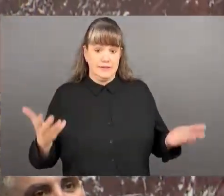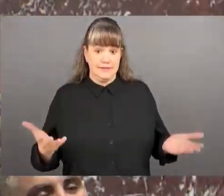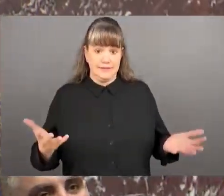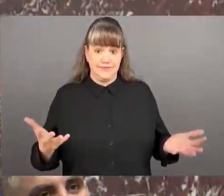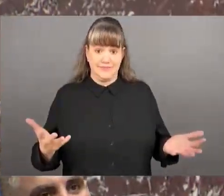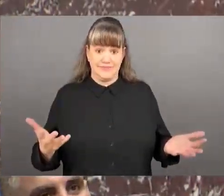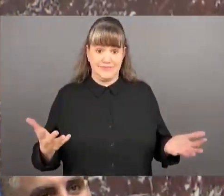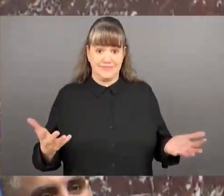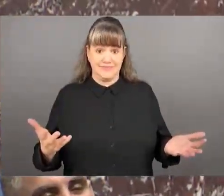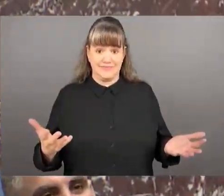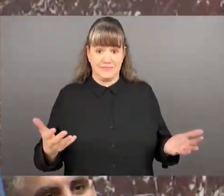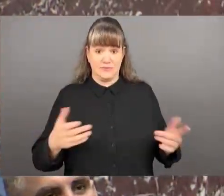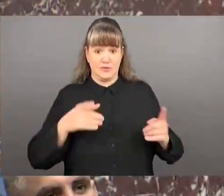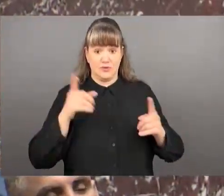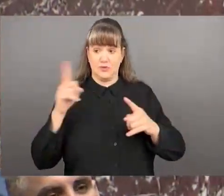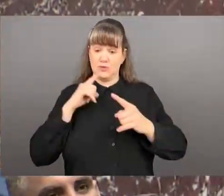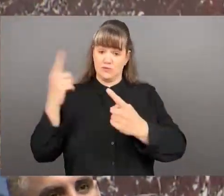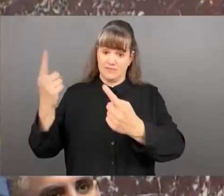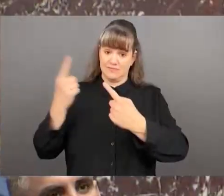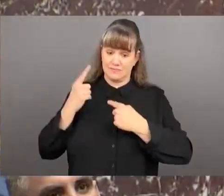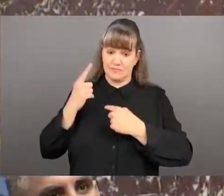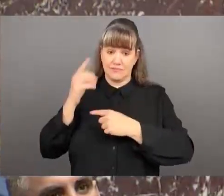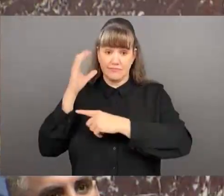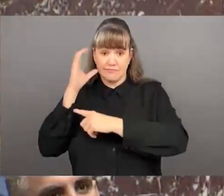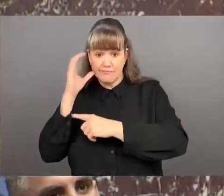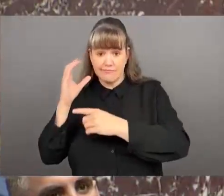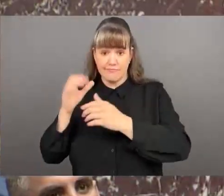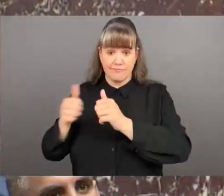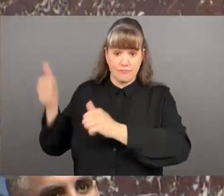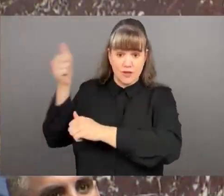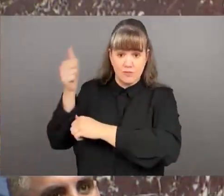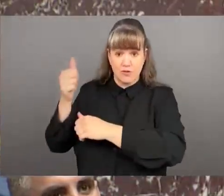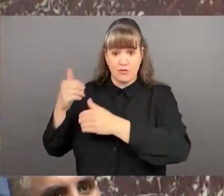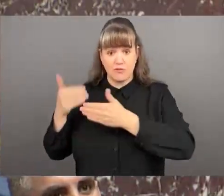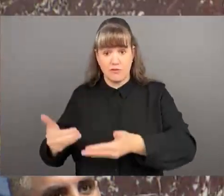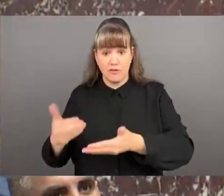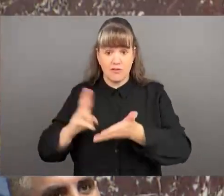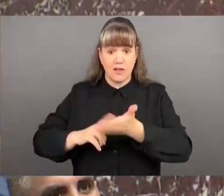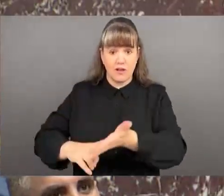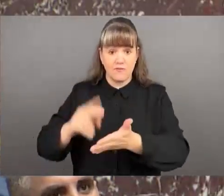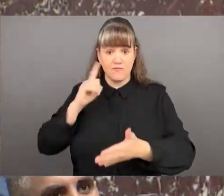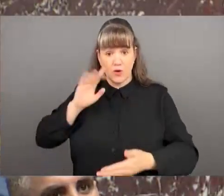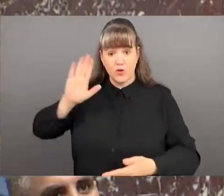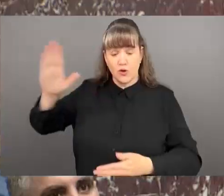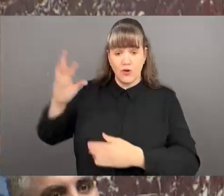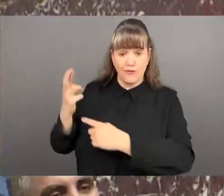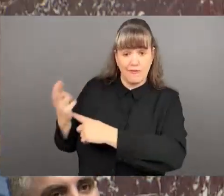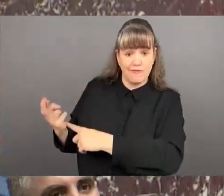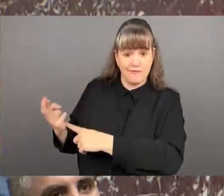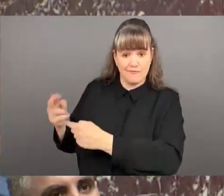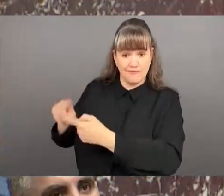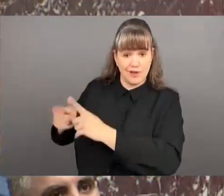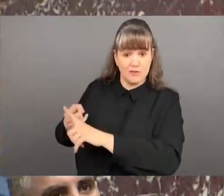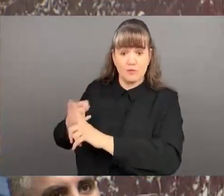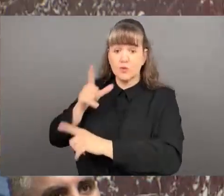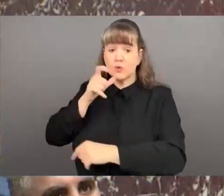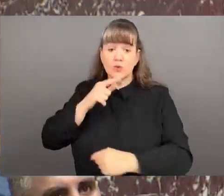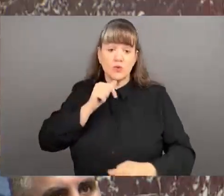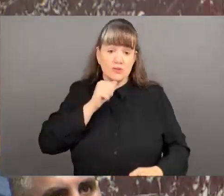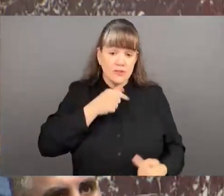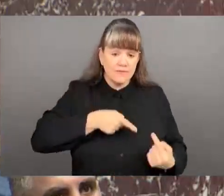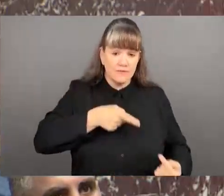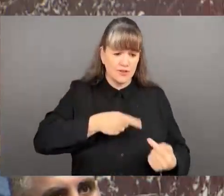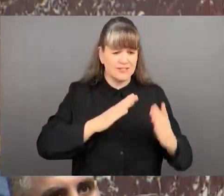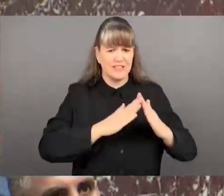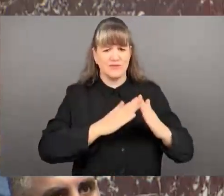premier to execute a contract of the Premier's friend on the backs of downtown east side residents is having to